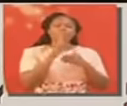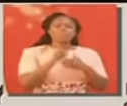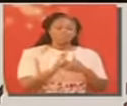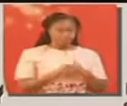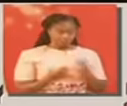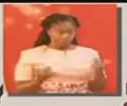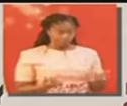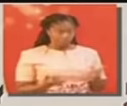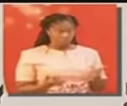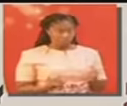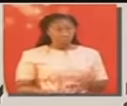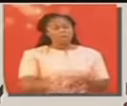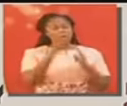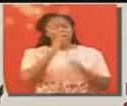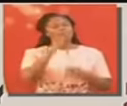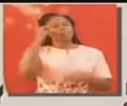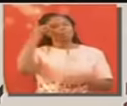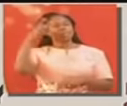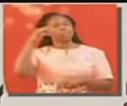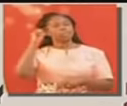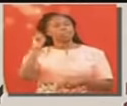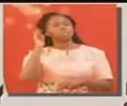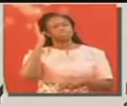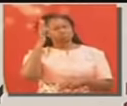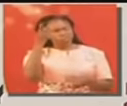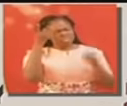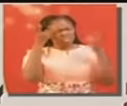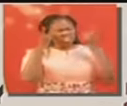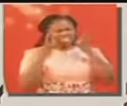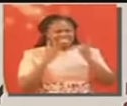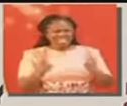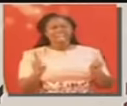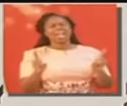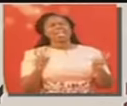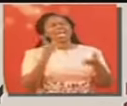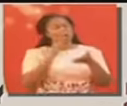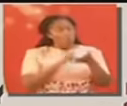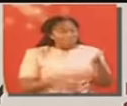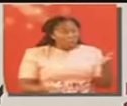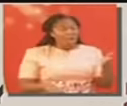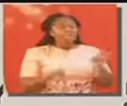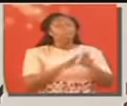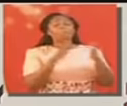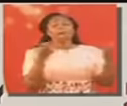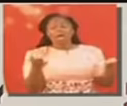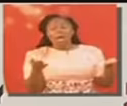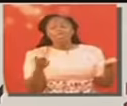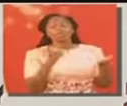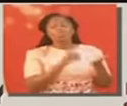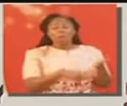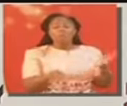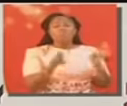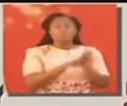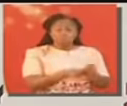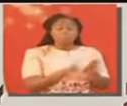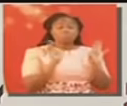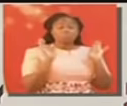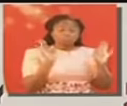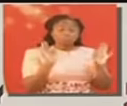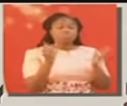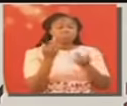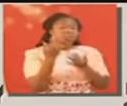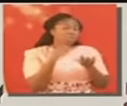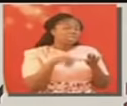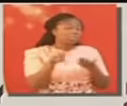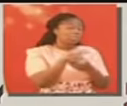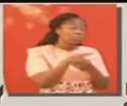those determinations as to what is opened up or not opened up, as the case may be, next week. I will